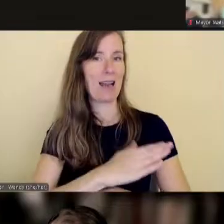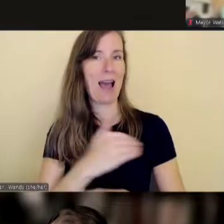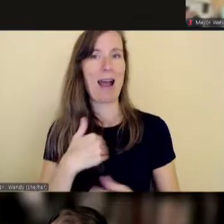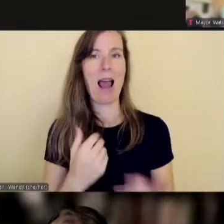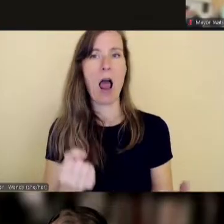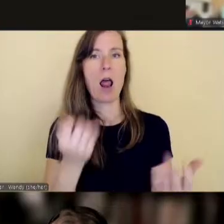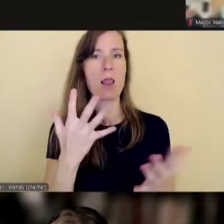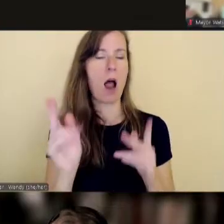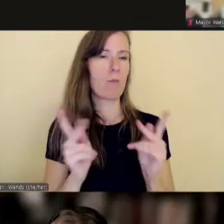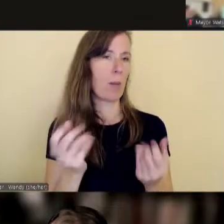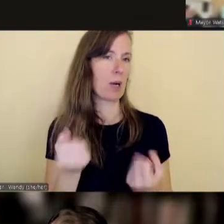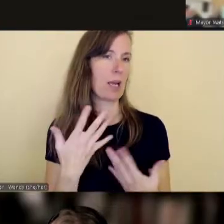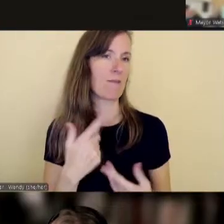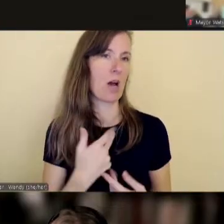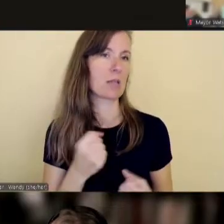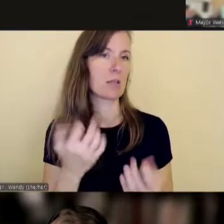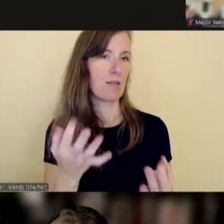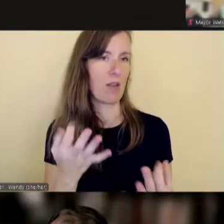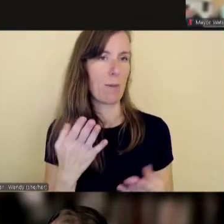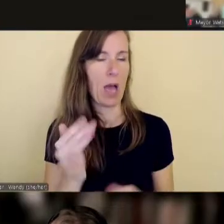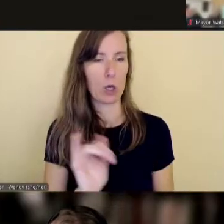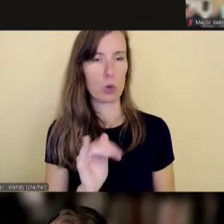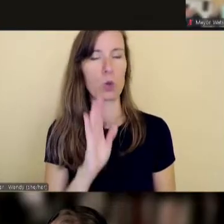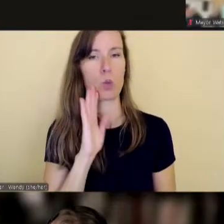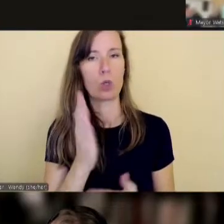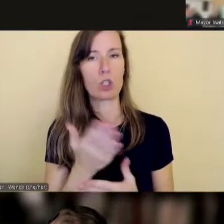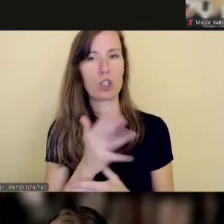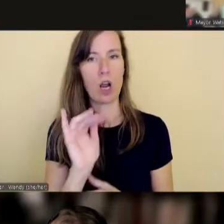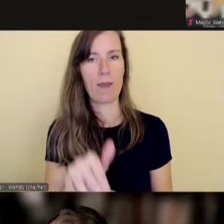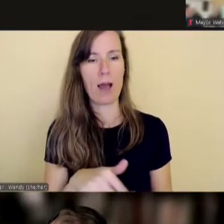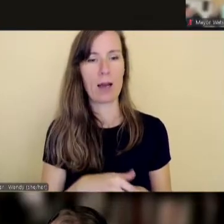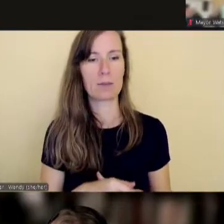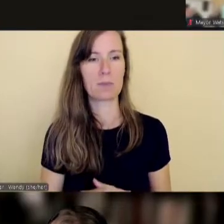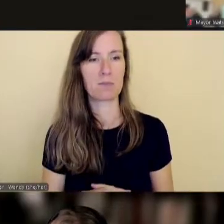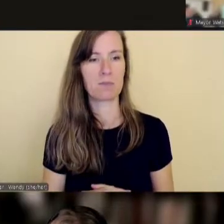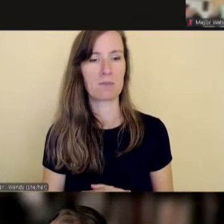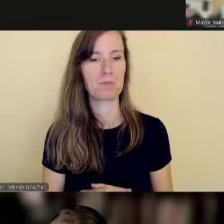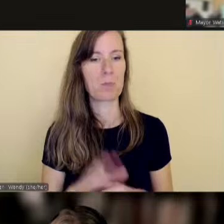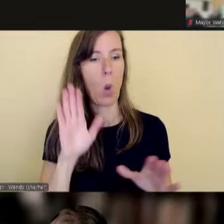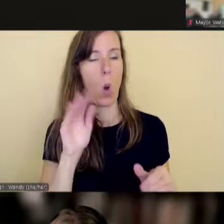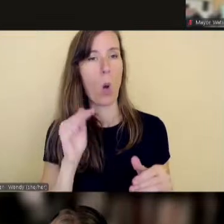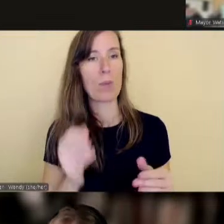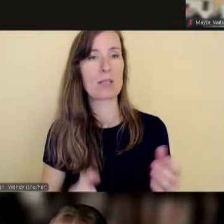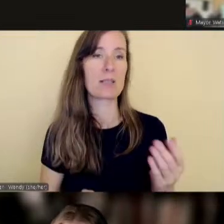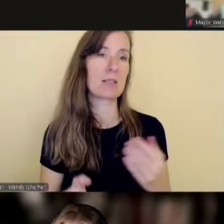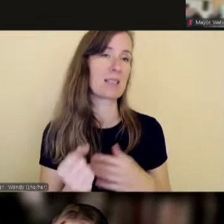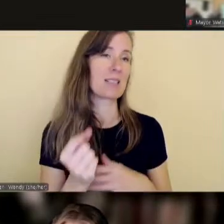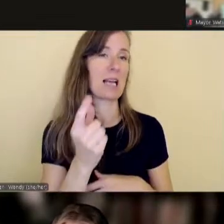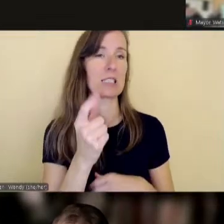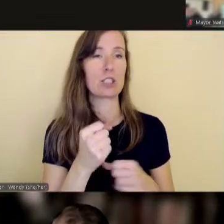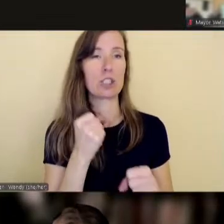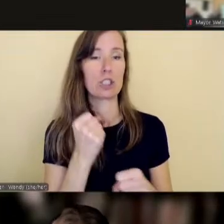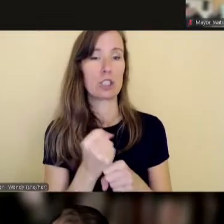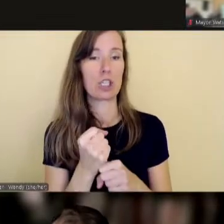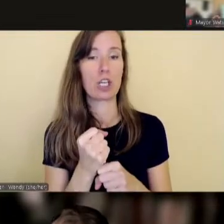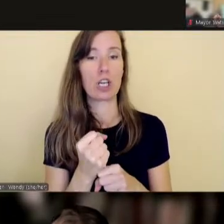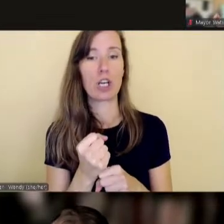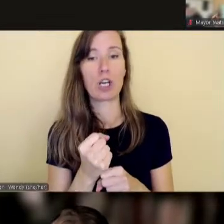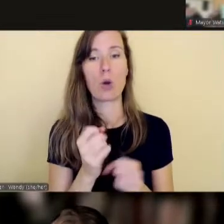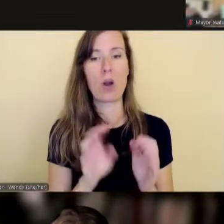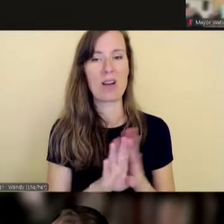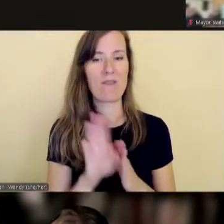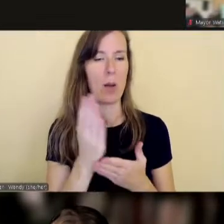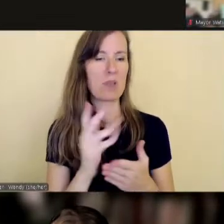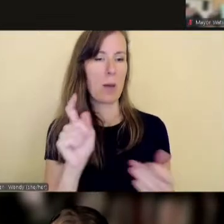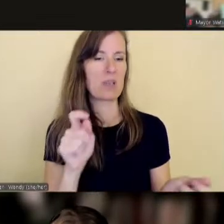feedback as well, which we'll share it also. And then the hope is that over the next 2 years, we'll develop some specific. So today we're just going to give you the overview, and I'll hand